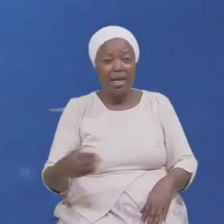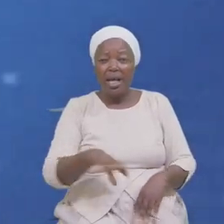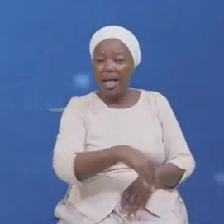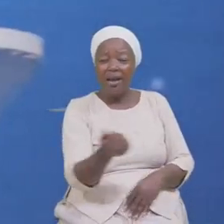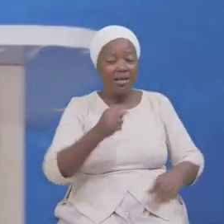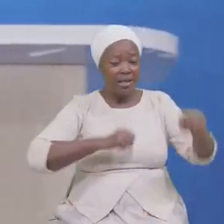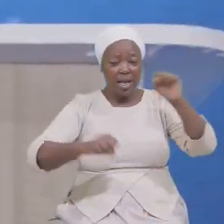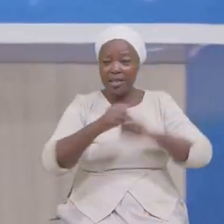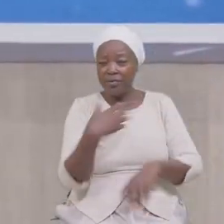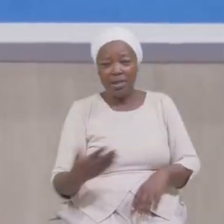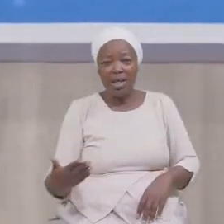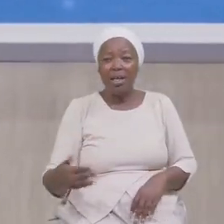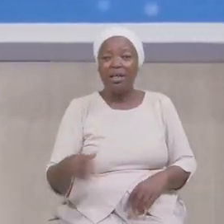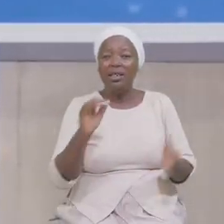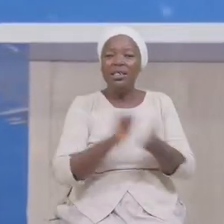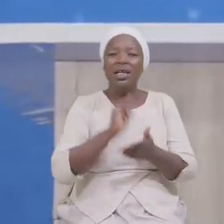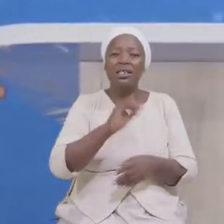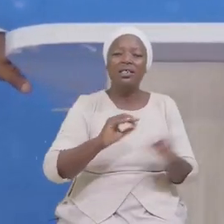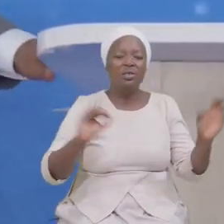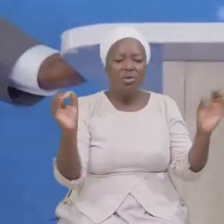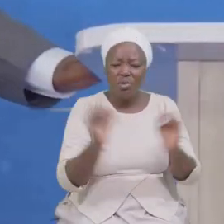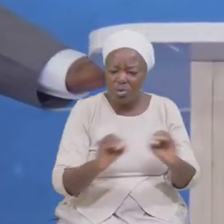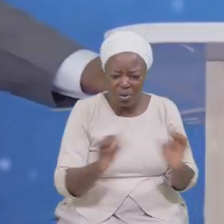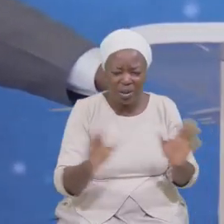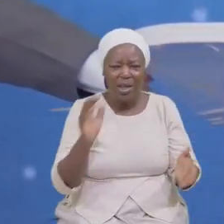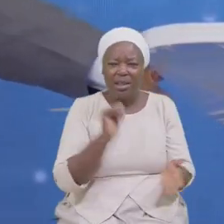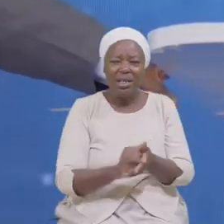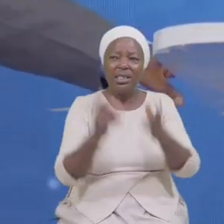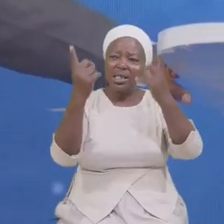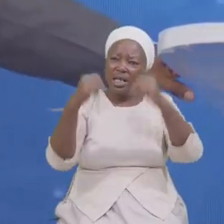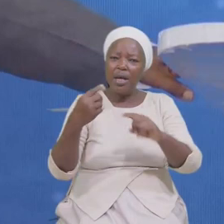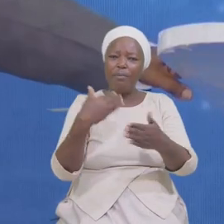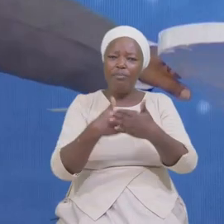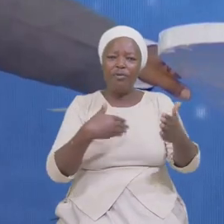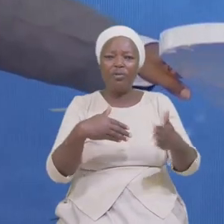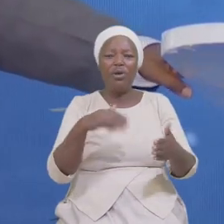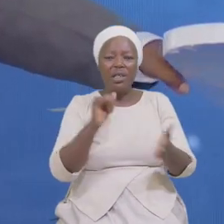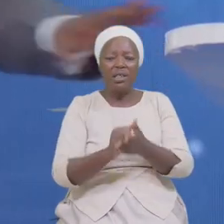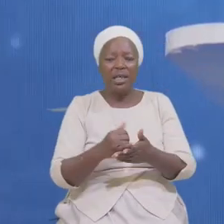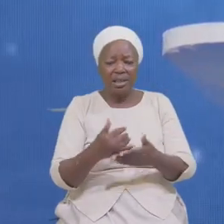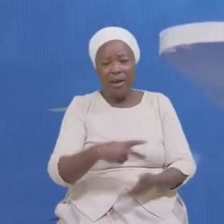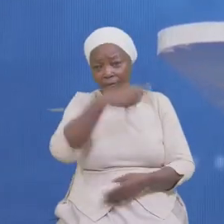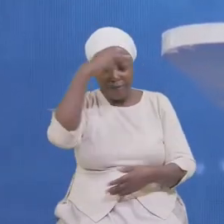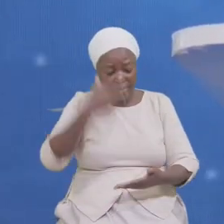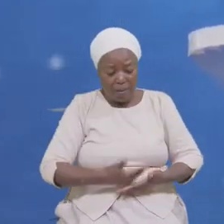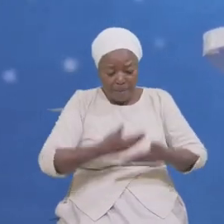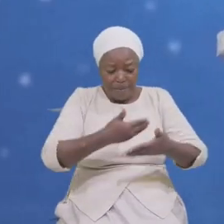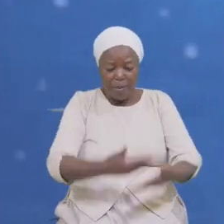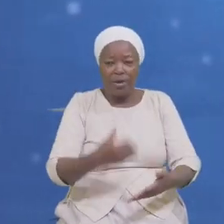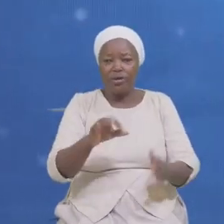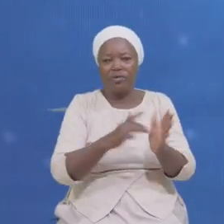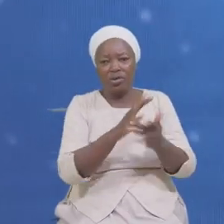scientific thing. There is nothing that came before that virgin birth that could save. And so the